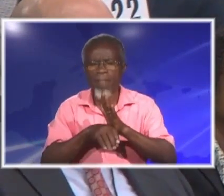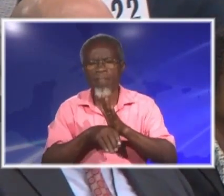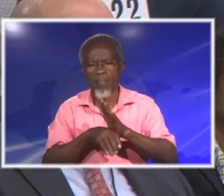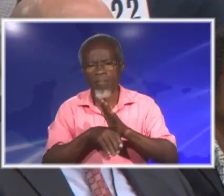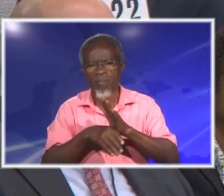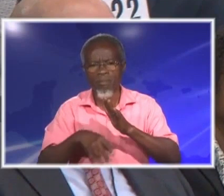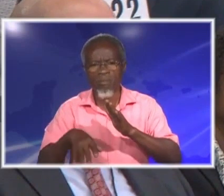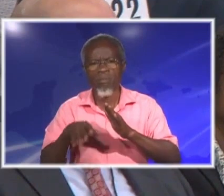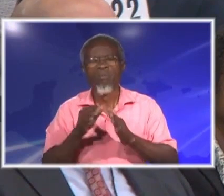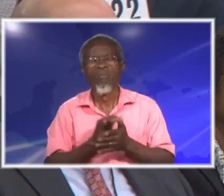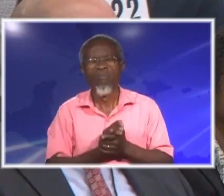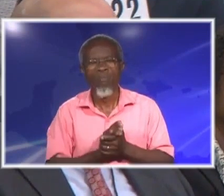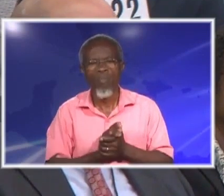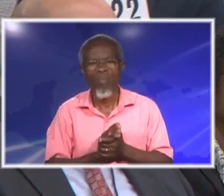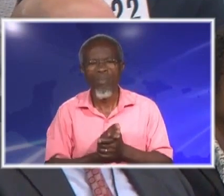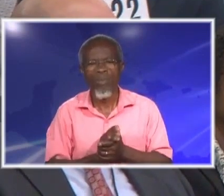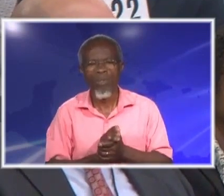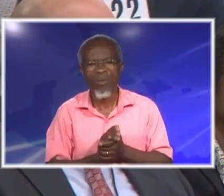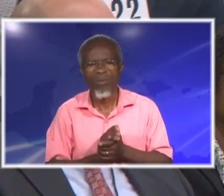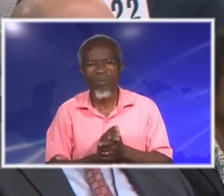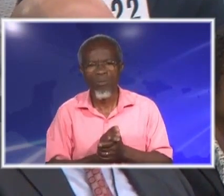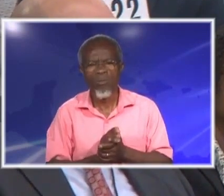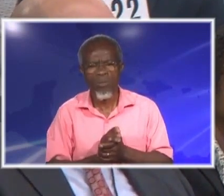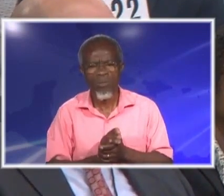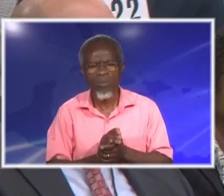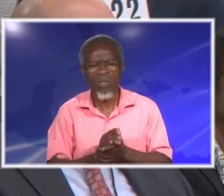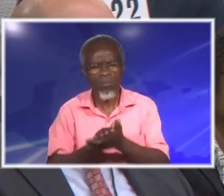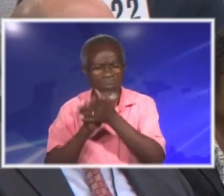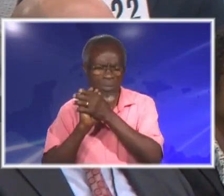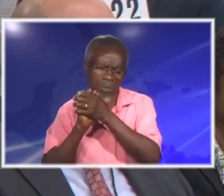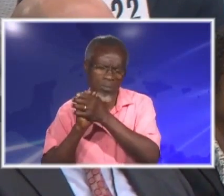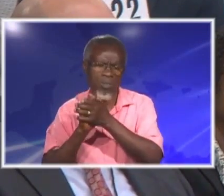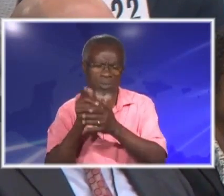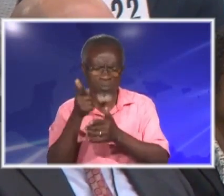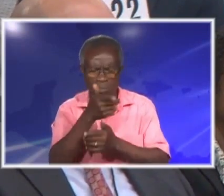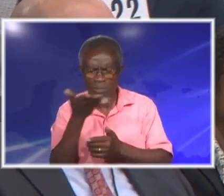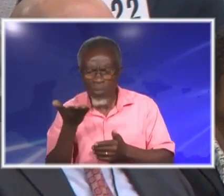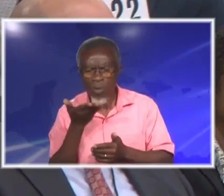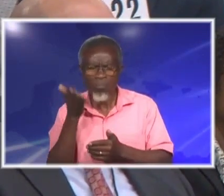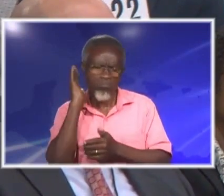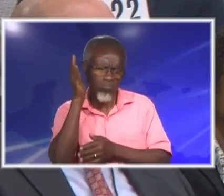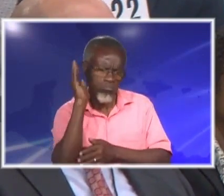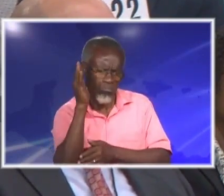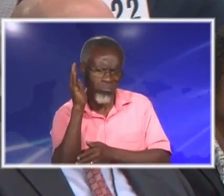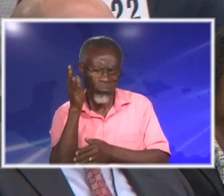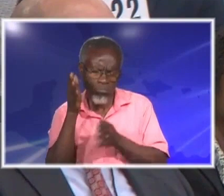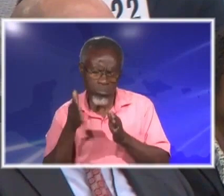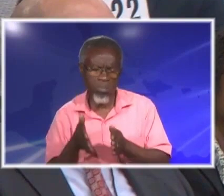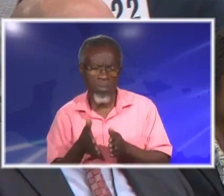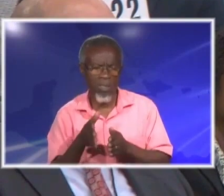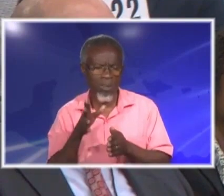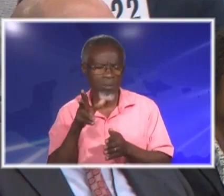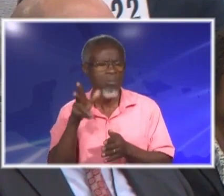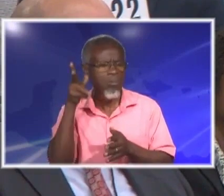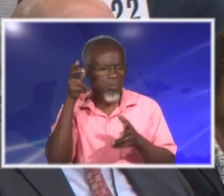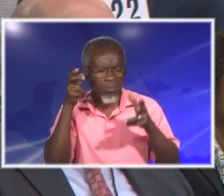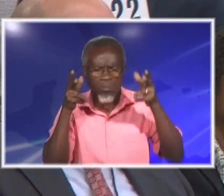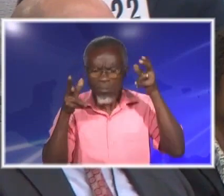about the youths, you all were very good, very touching on many, many, many points. I listened